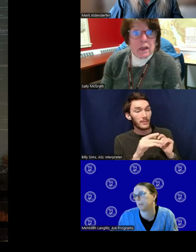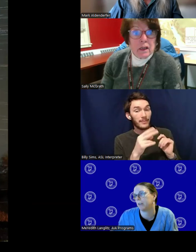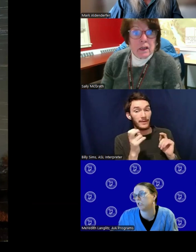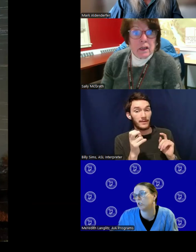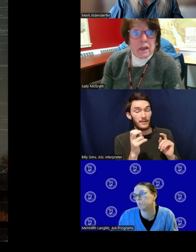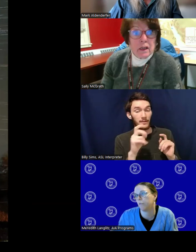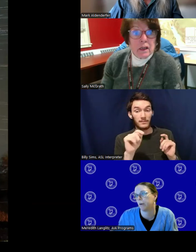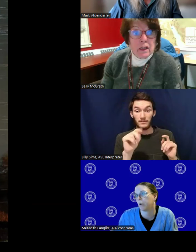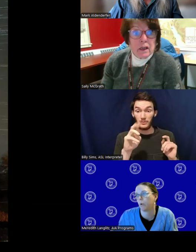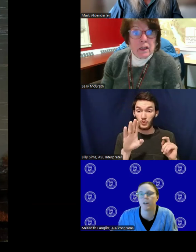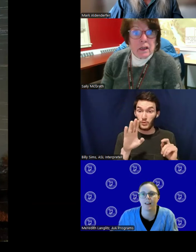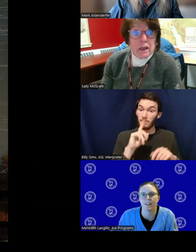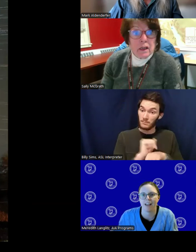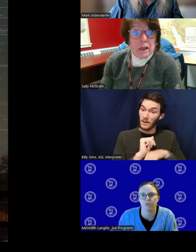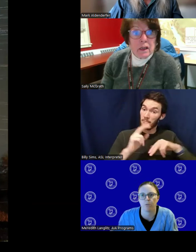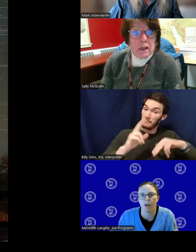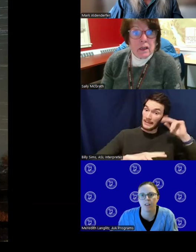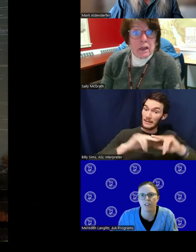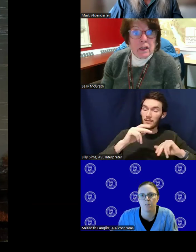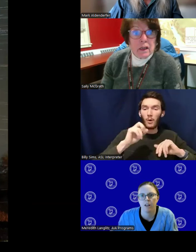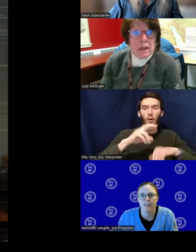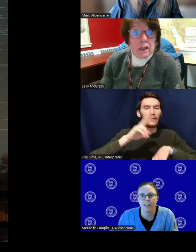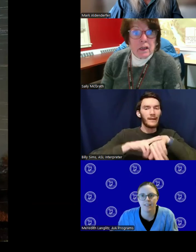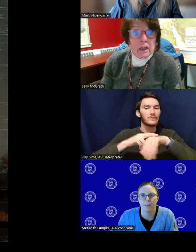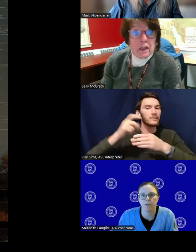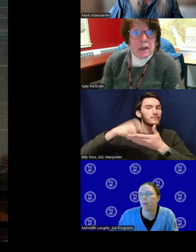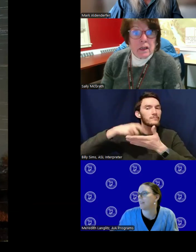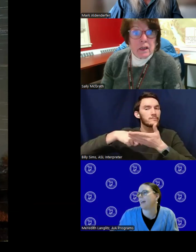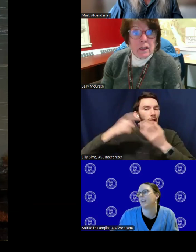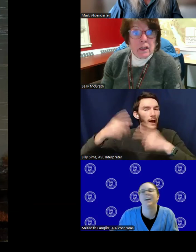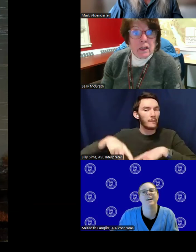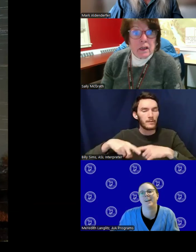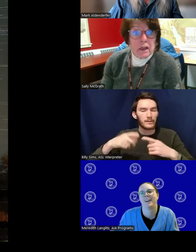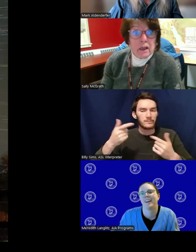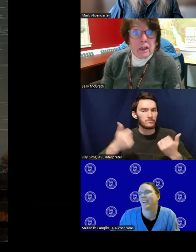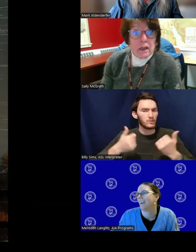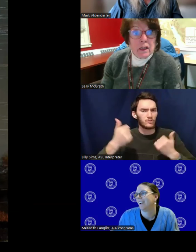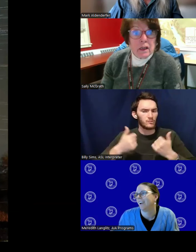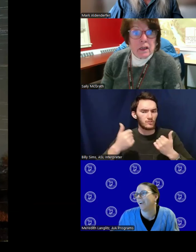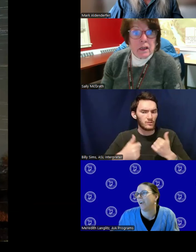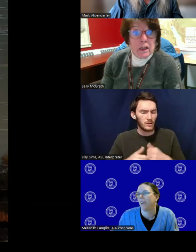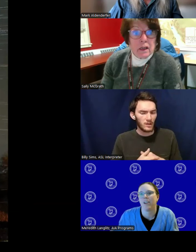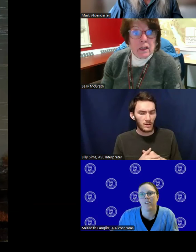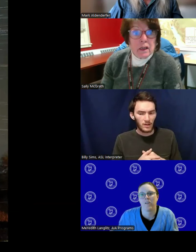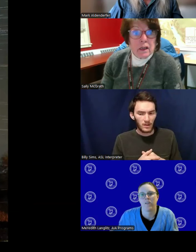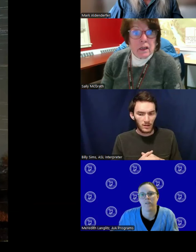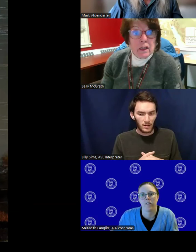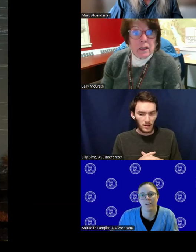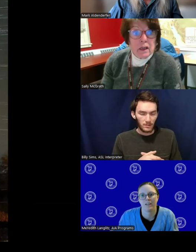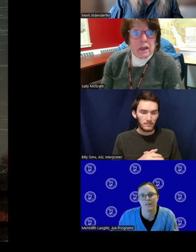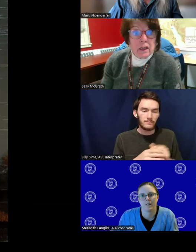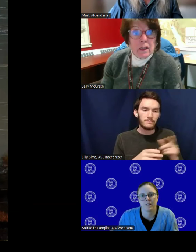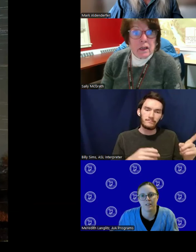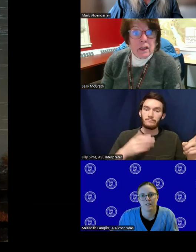tombs were built tombs or if they were quarried out of the natural rock. Can you tell us a little bit about that? Thanks for giving me the opportunity to clarify